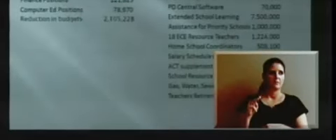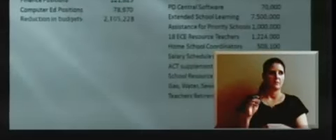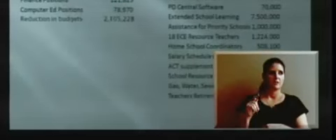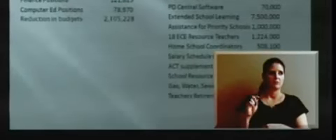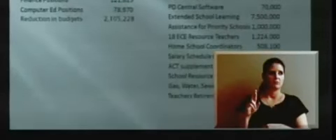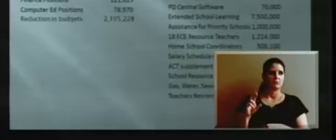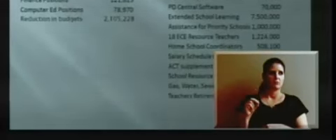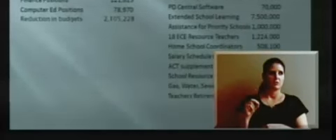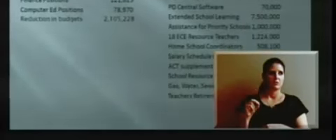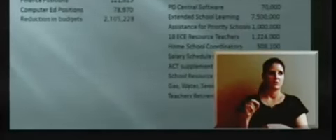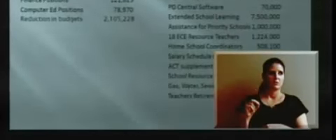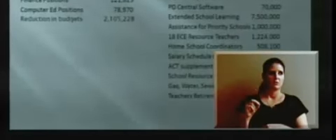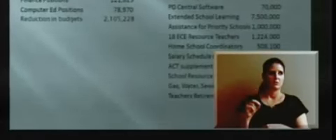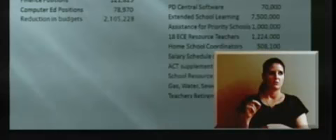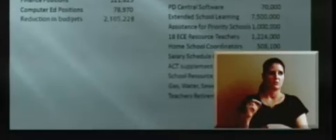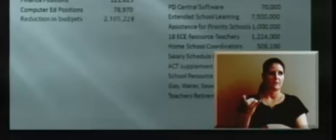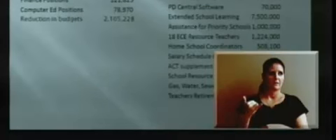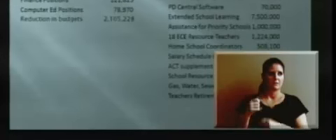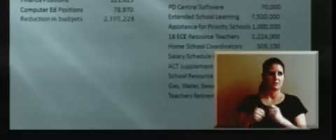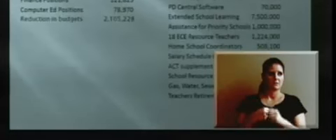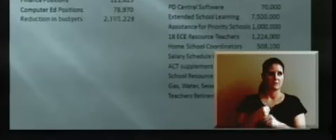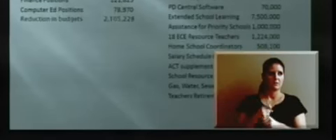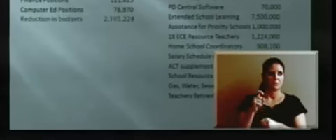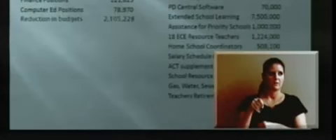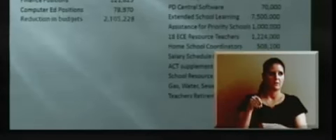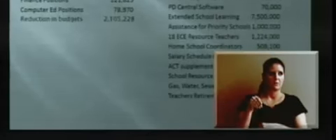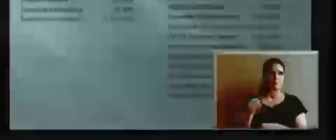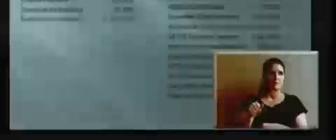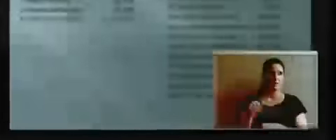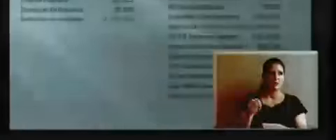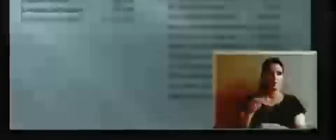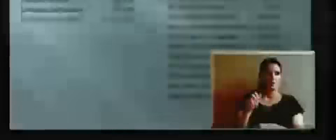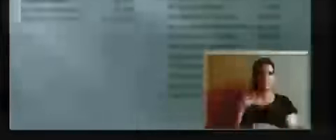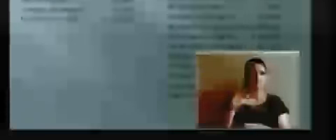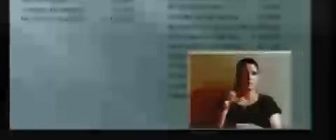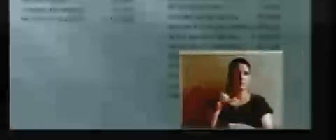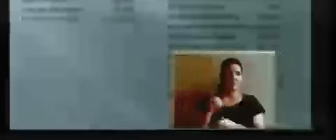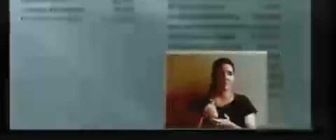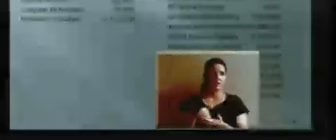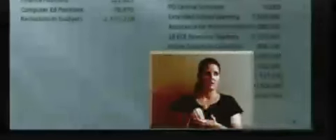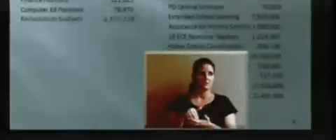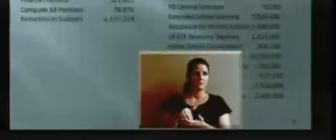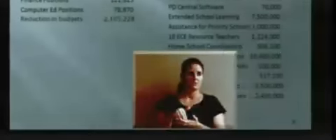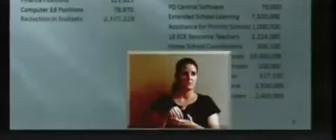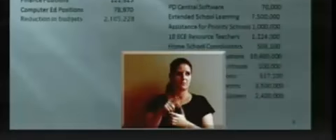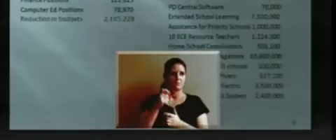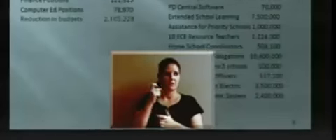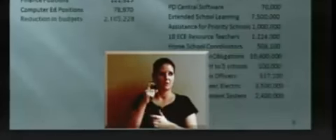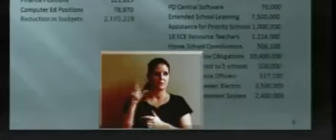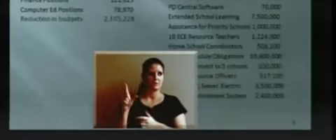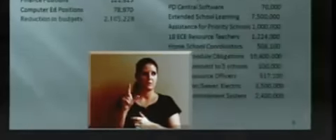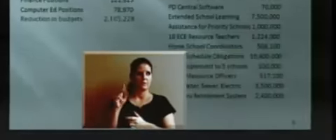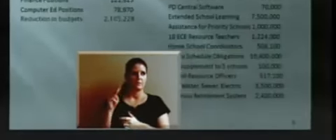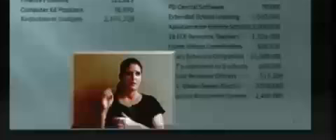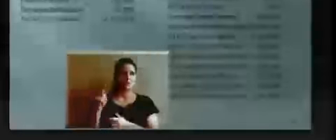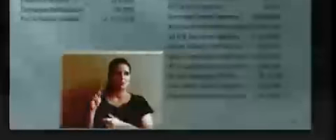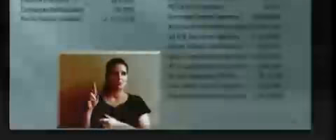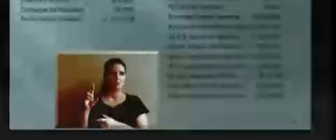$152,900 for those. This year, we're having to pay $350,000 because of Louisville Metro's budget